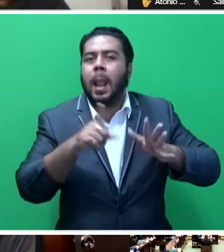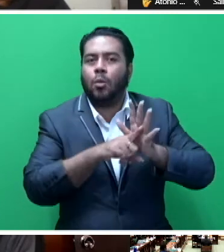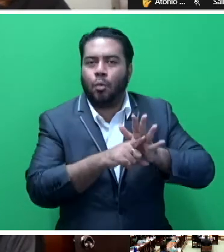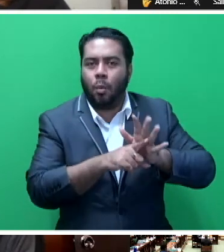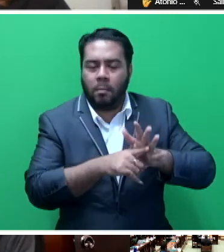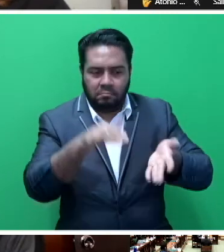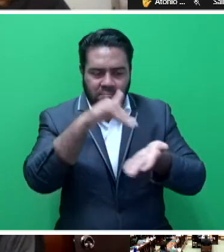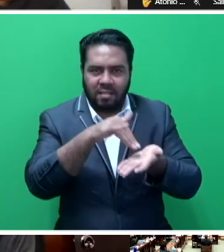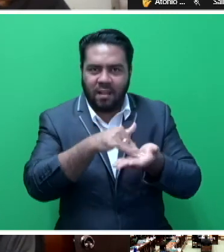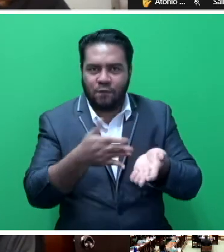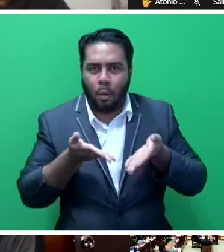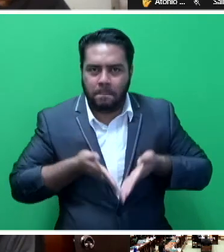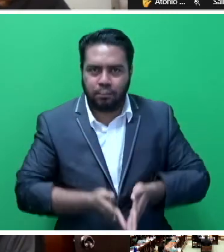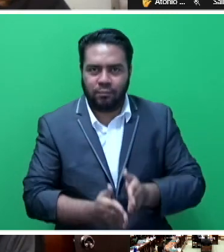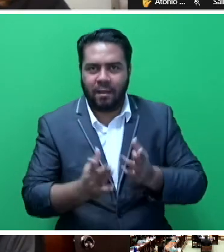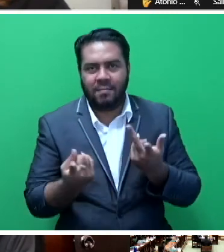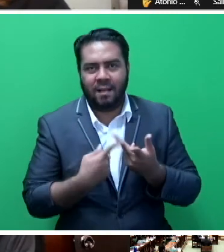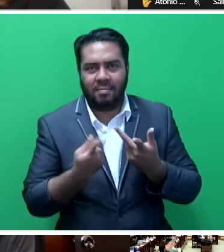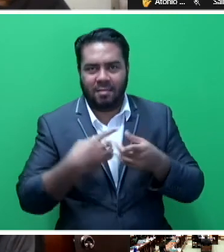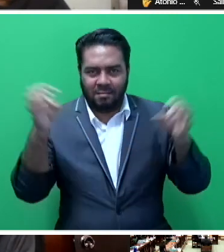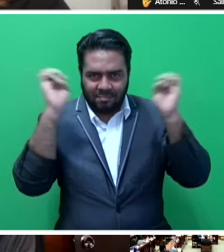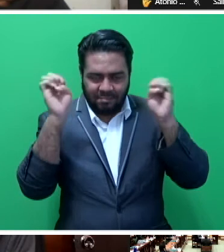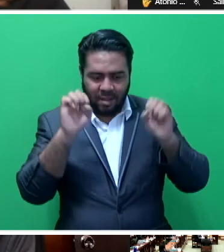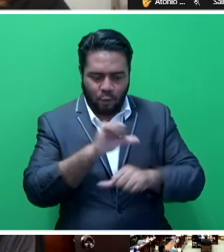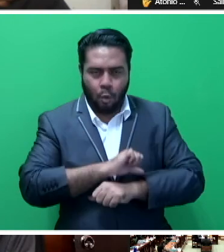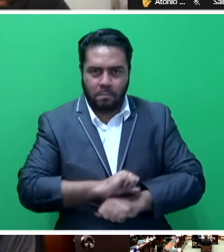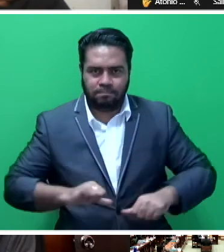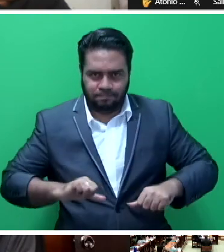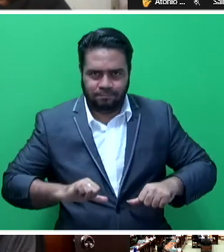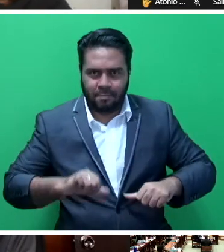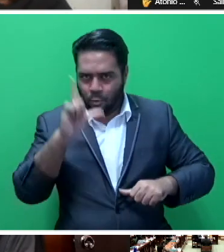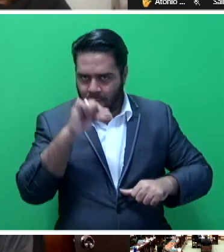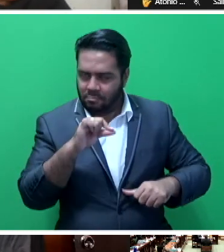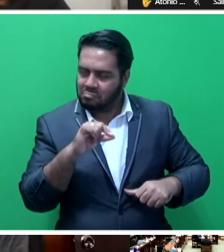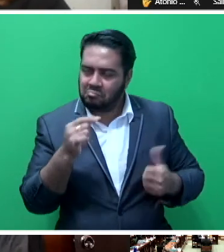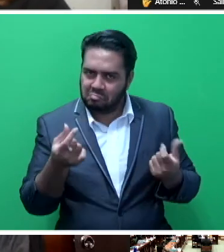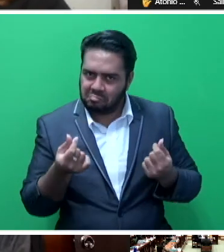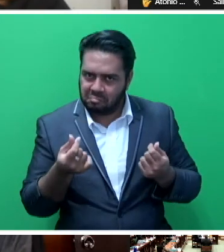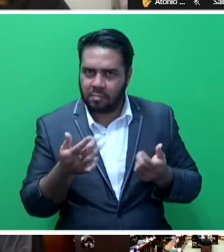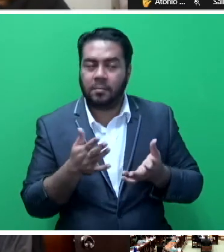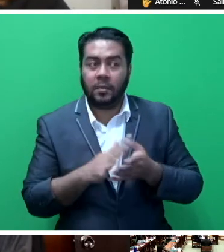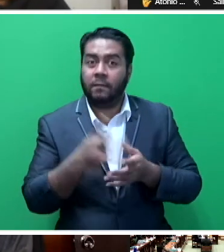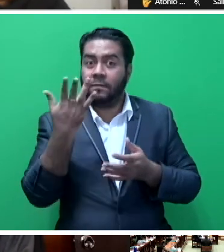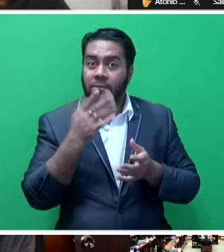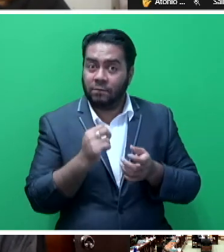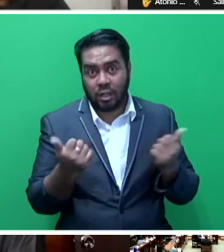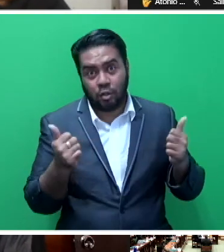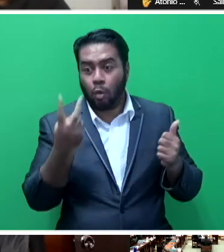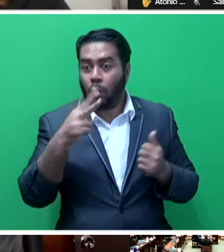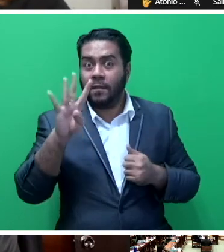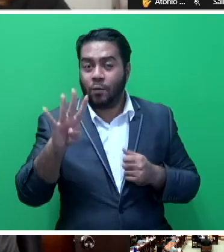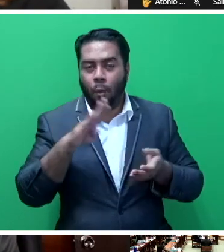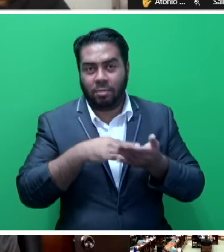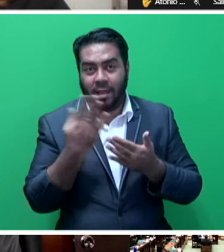delivery and also for emergency cesarean sections. Honourable Speaker, after 24 days, the FEMAT Field Hospital,